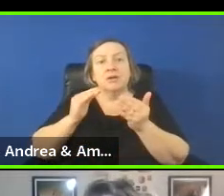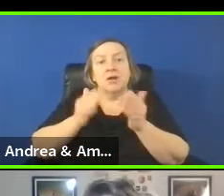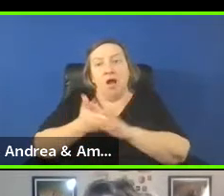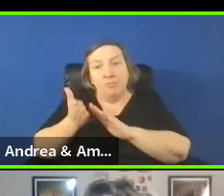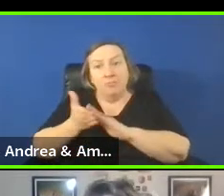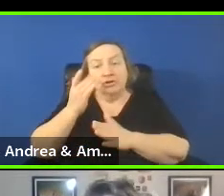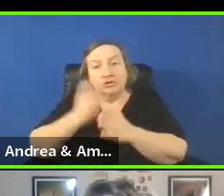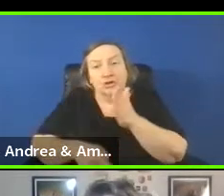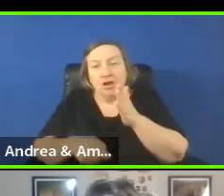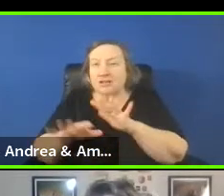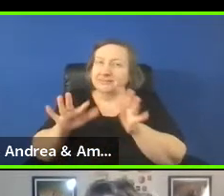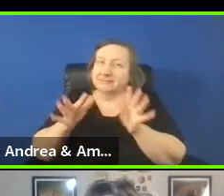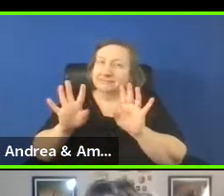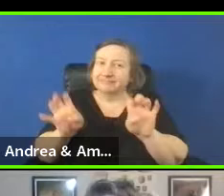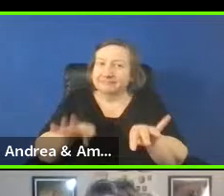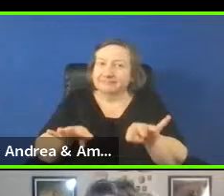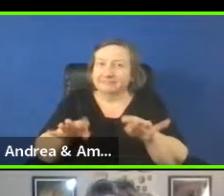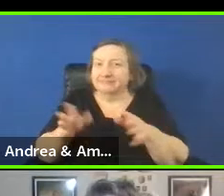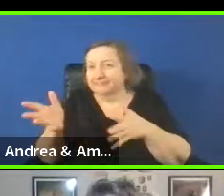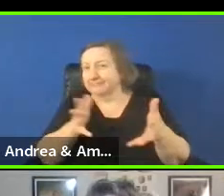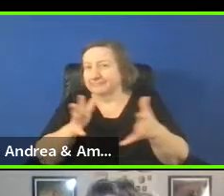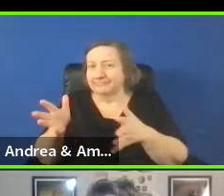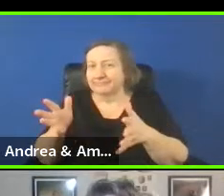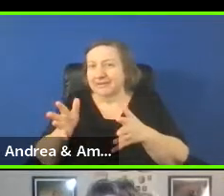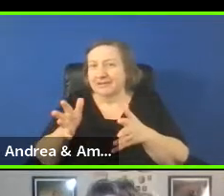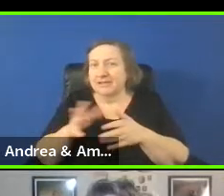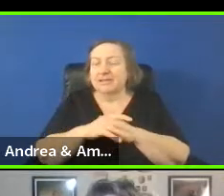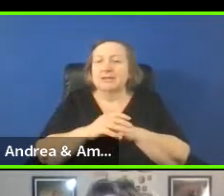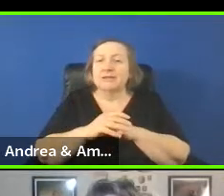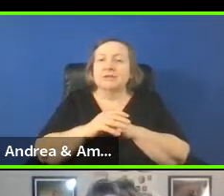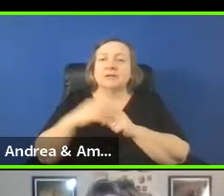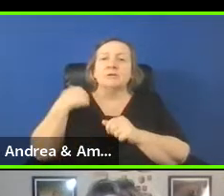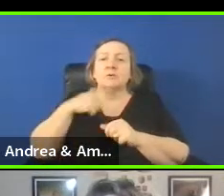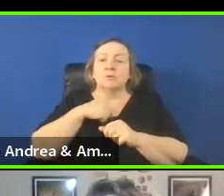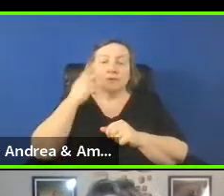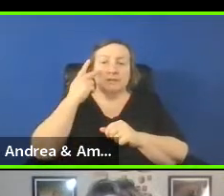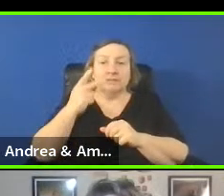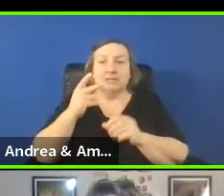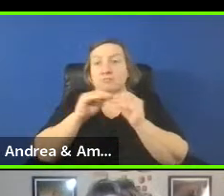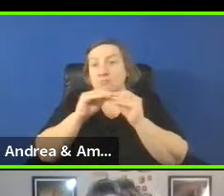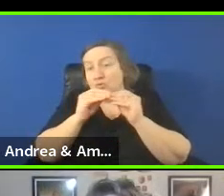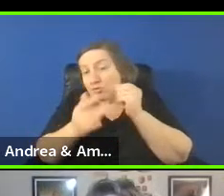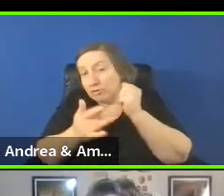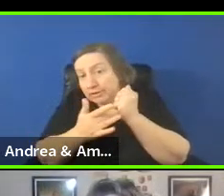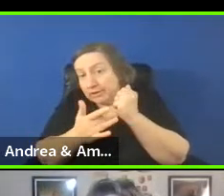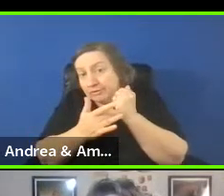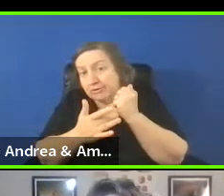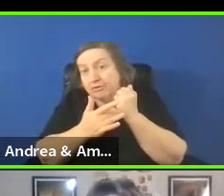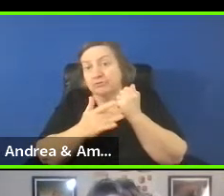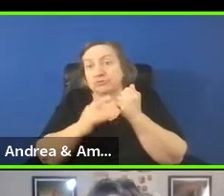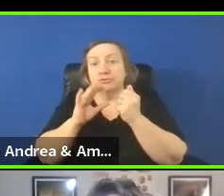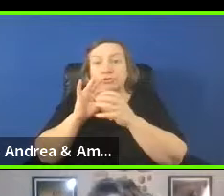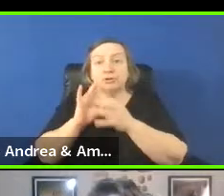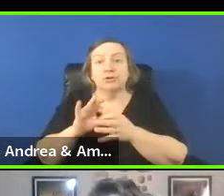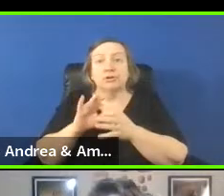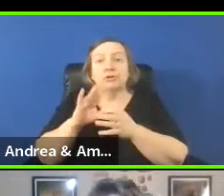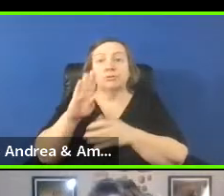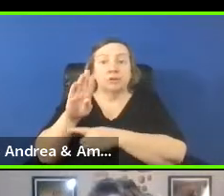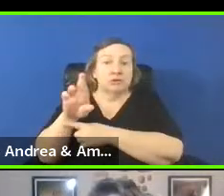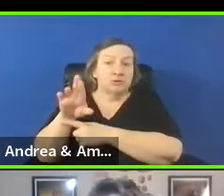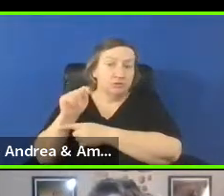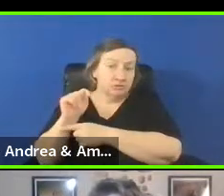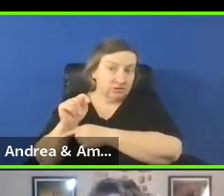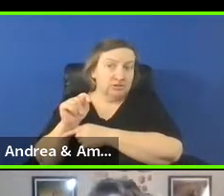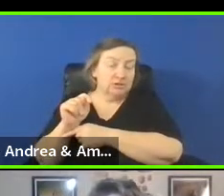costs there's a question to that. As we see increased technology on bus rapid transit,